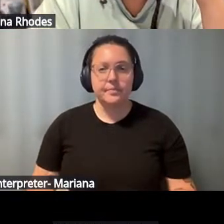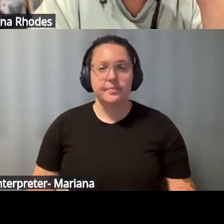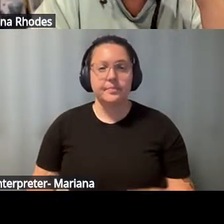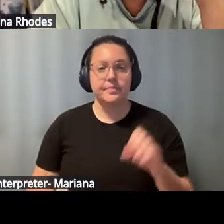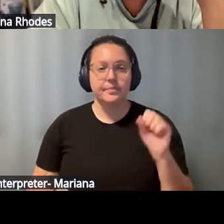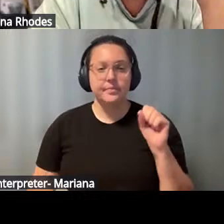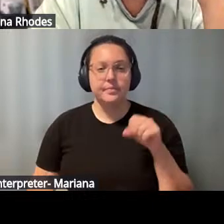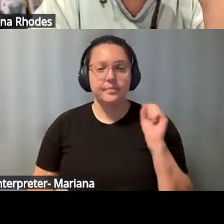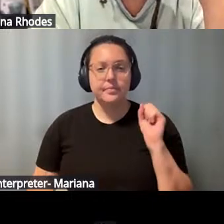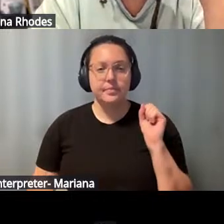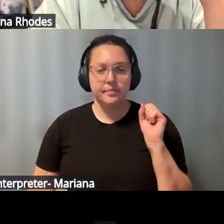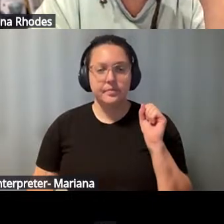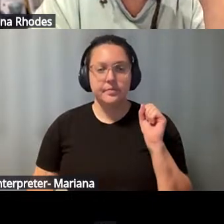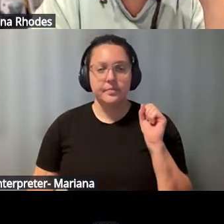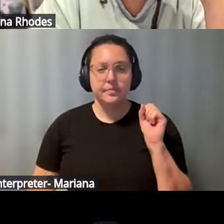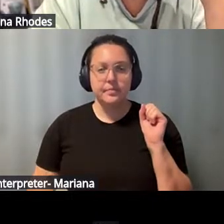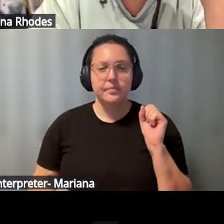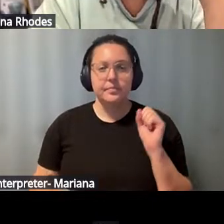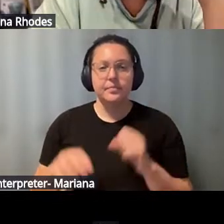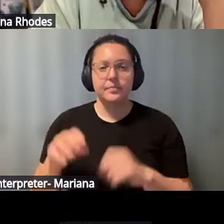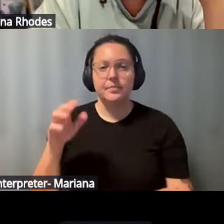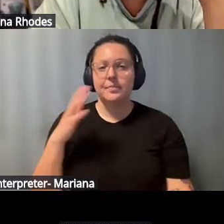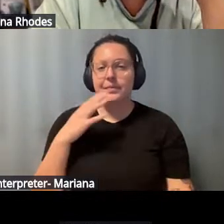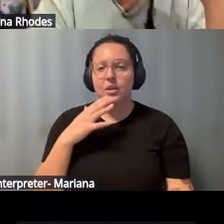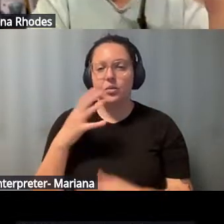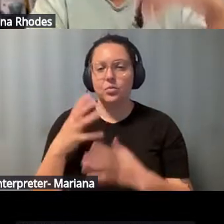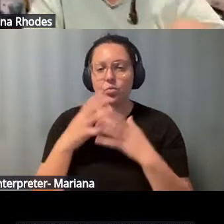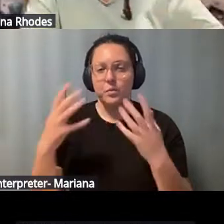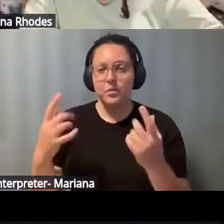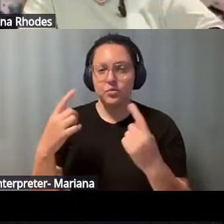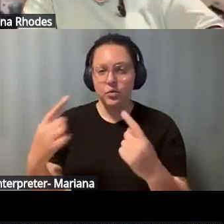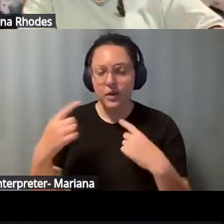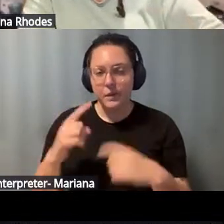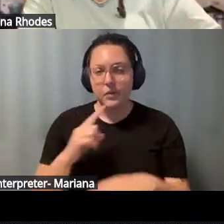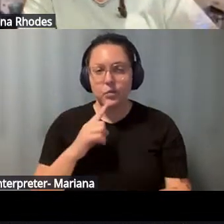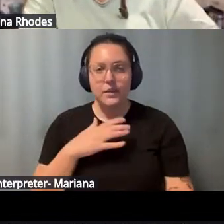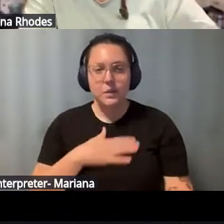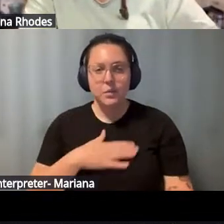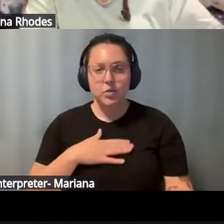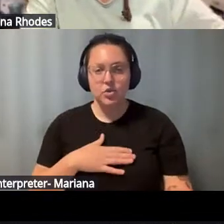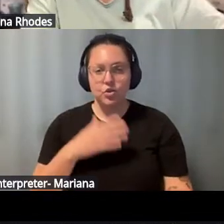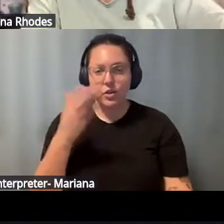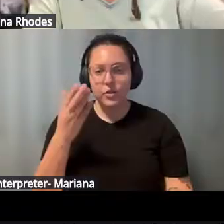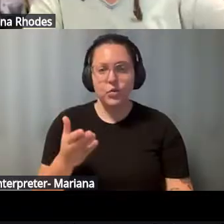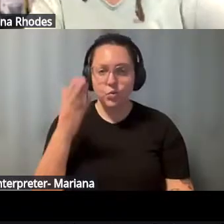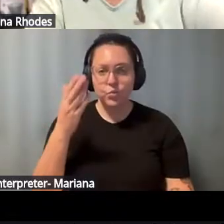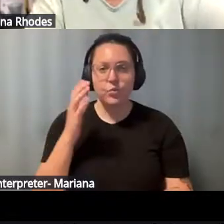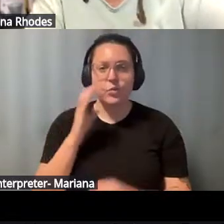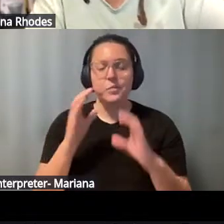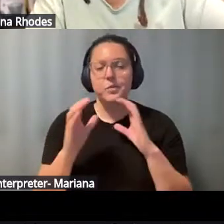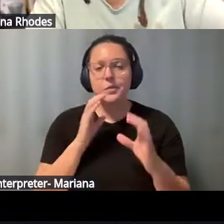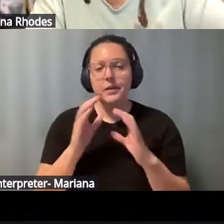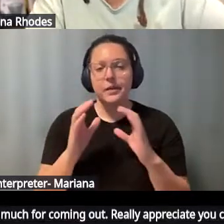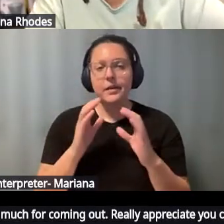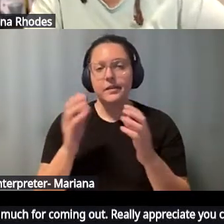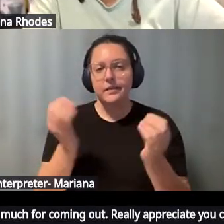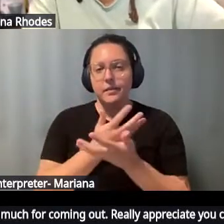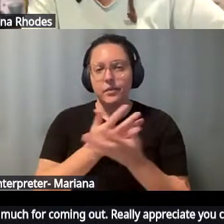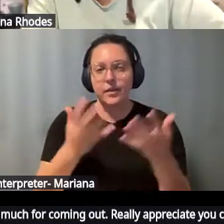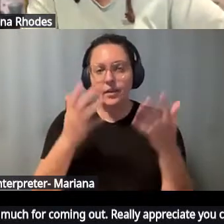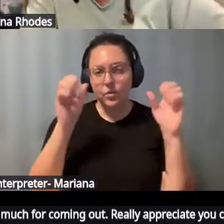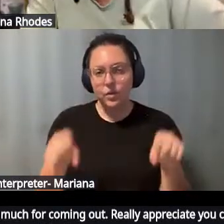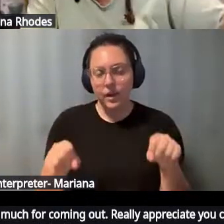Yes. Thank you so much for coming out. Really appreciate you communicating everything that you can at the